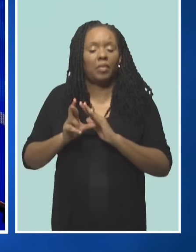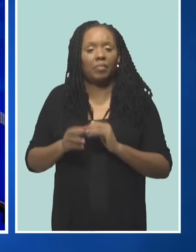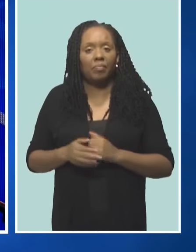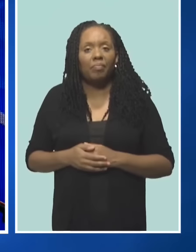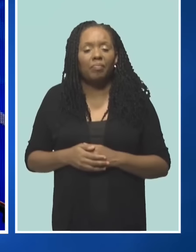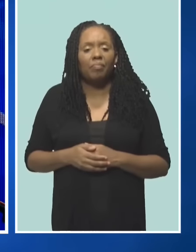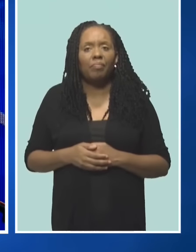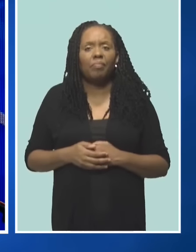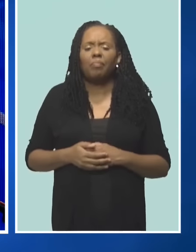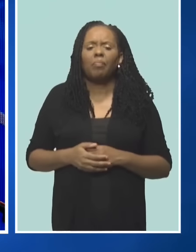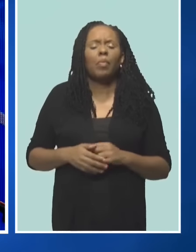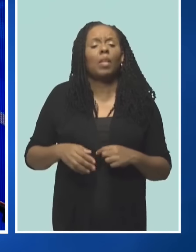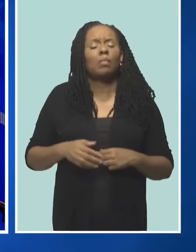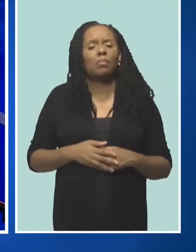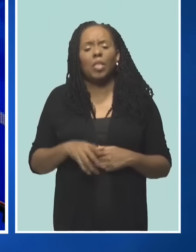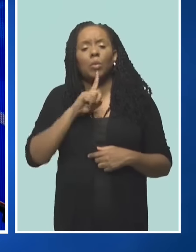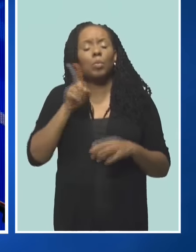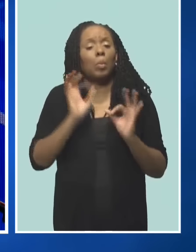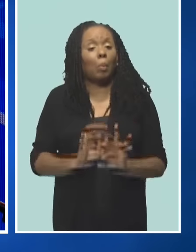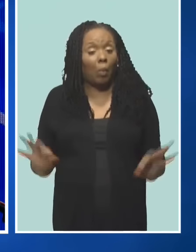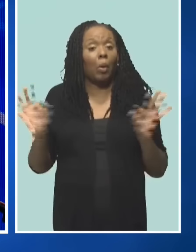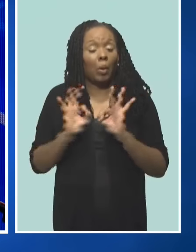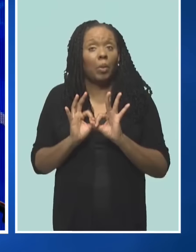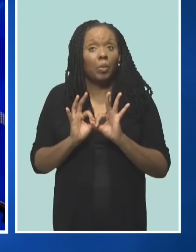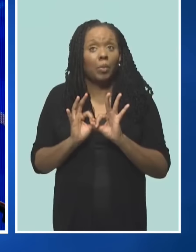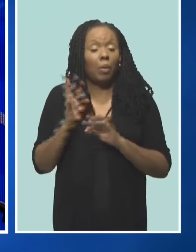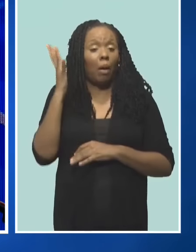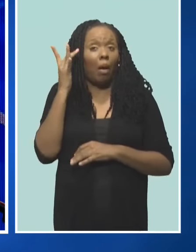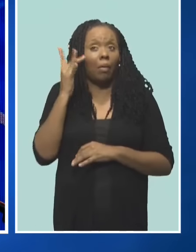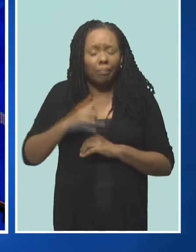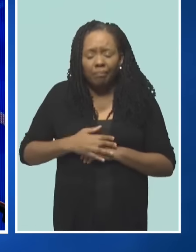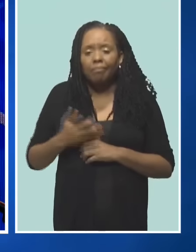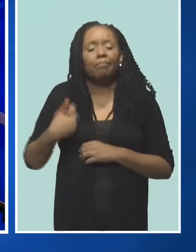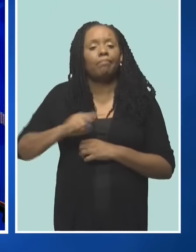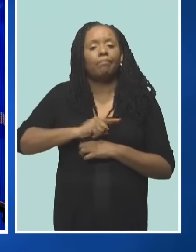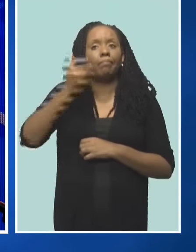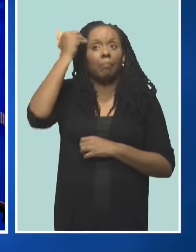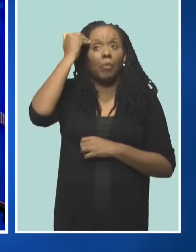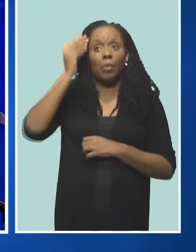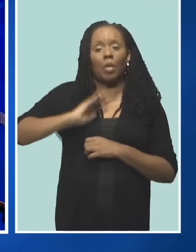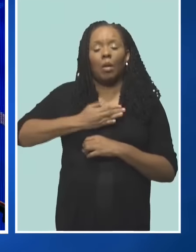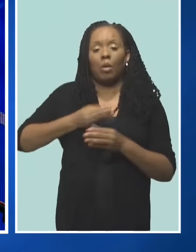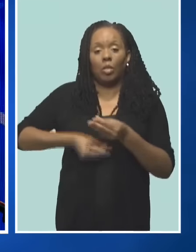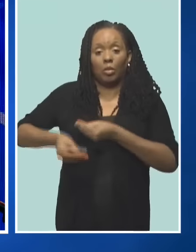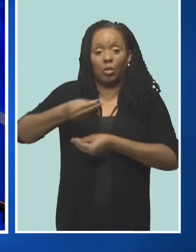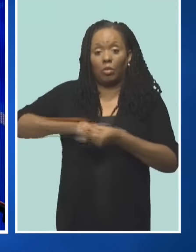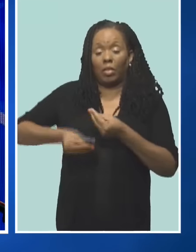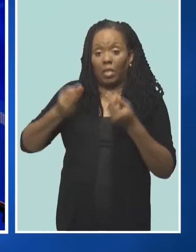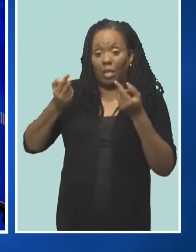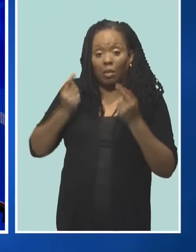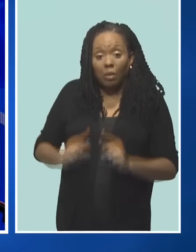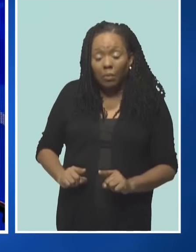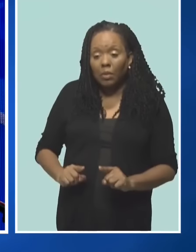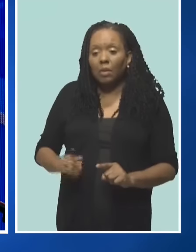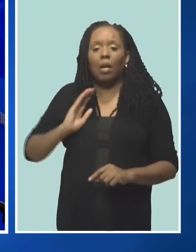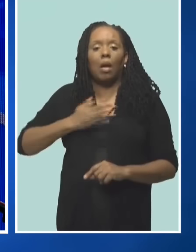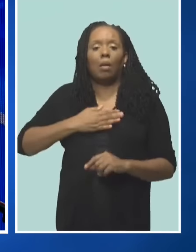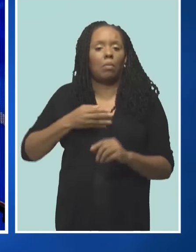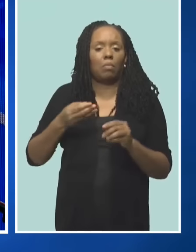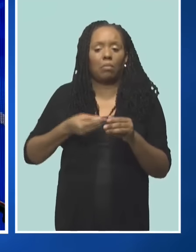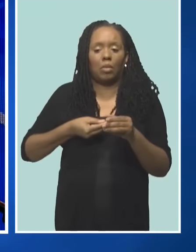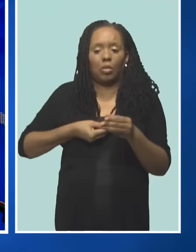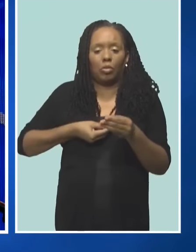think that this is critical because we realize that our trade agreements and our overarching trade